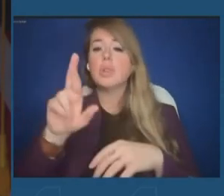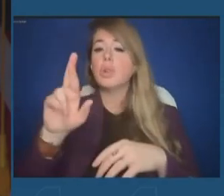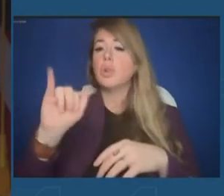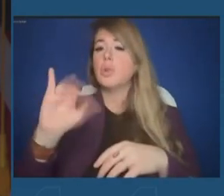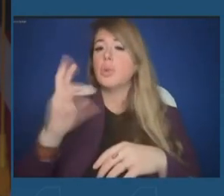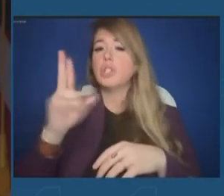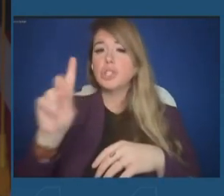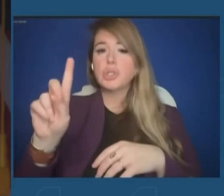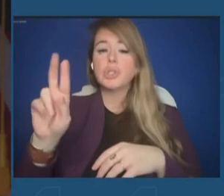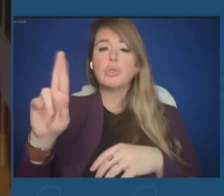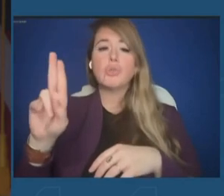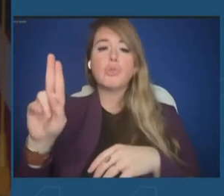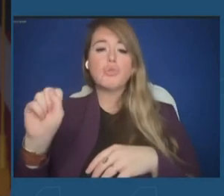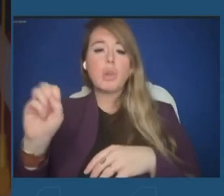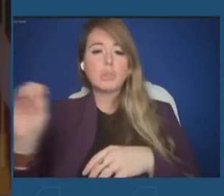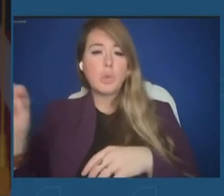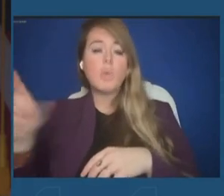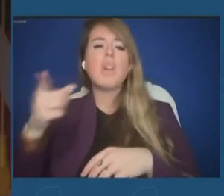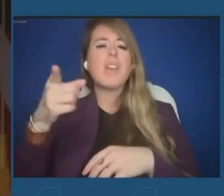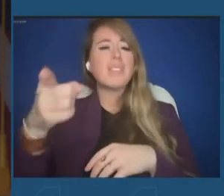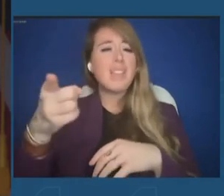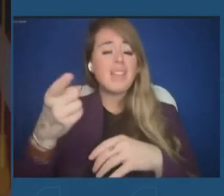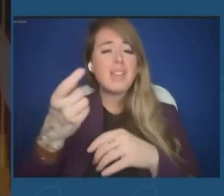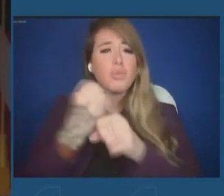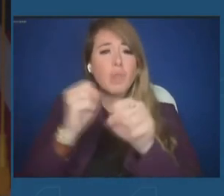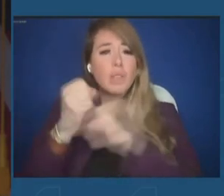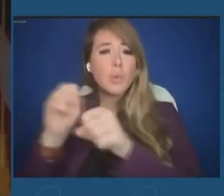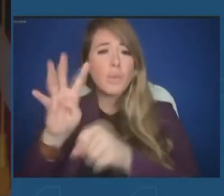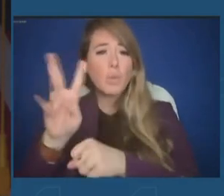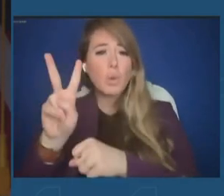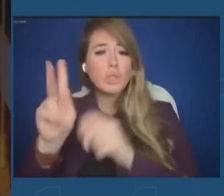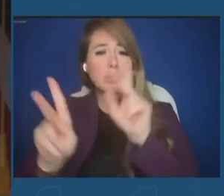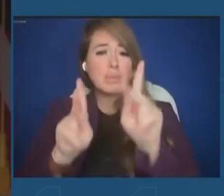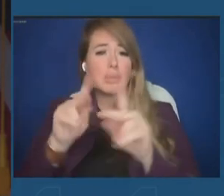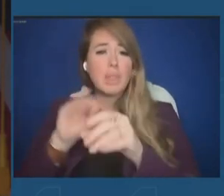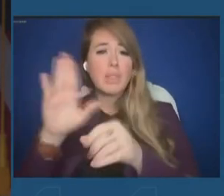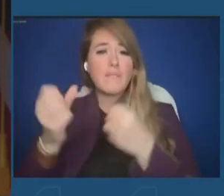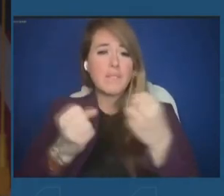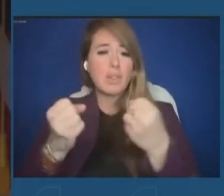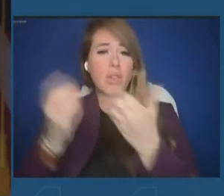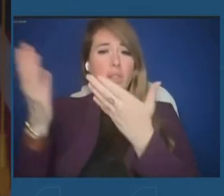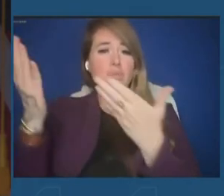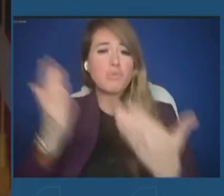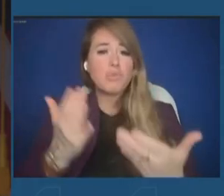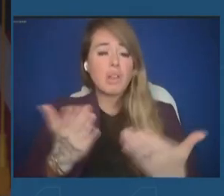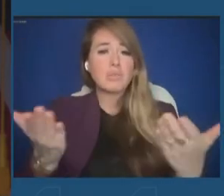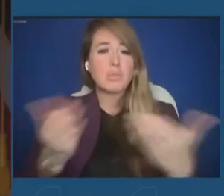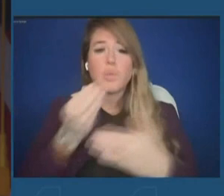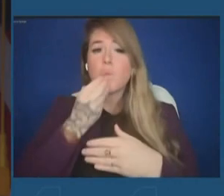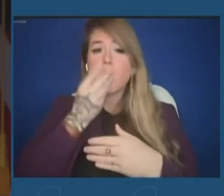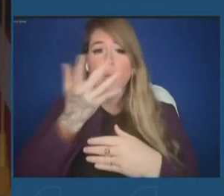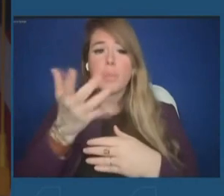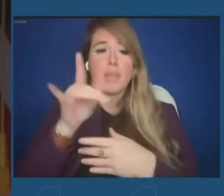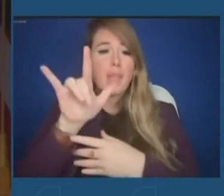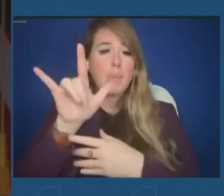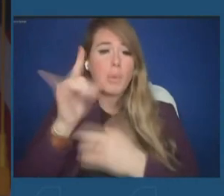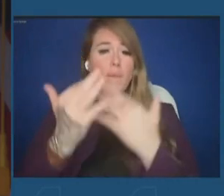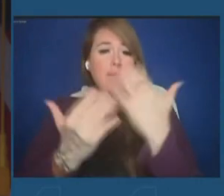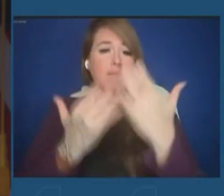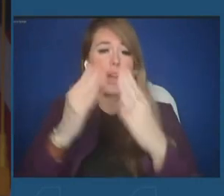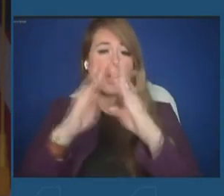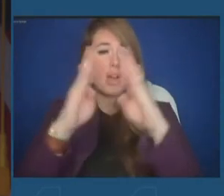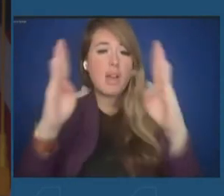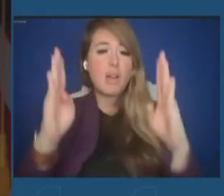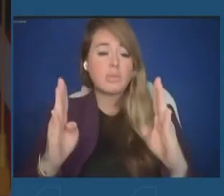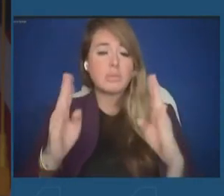Russo. They alone rescued 42 people from their vehicles and brought them to the warmth of the airport firehouse. And